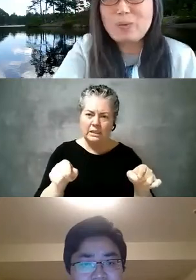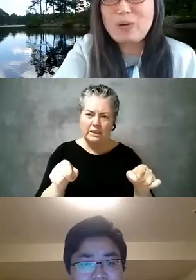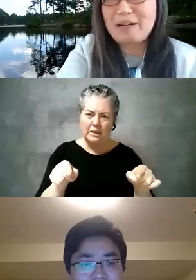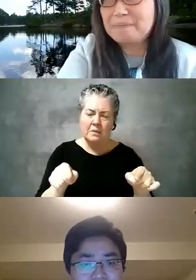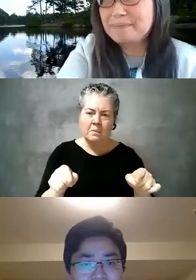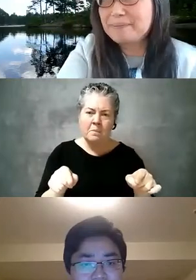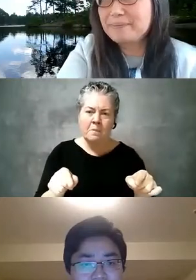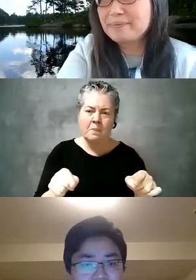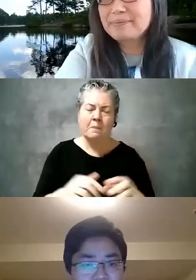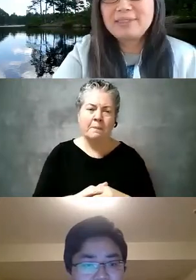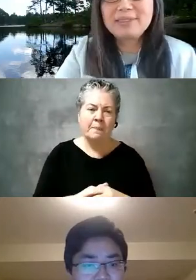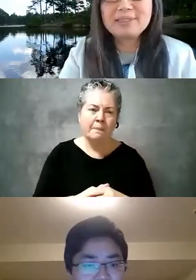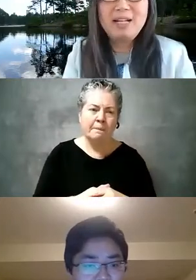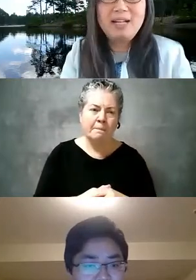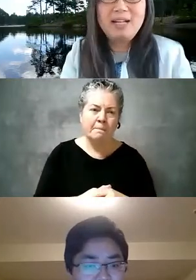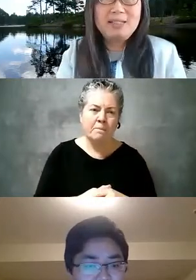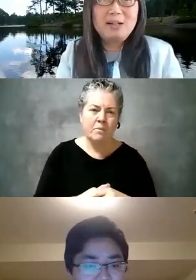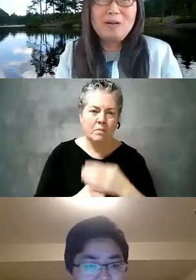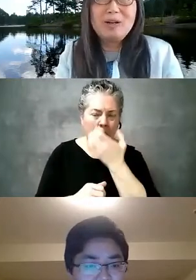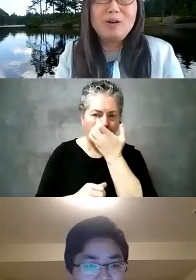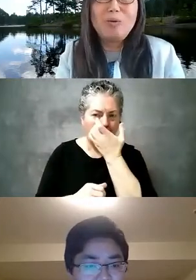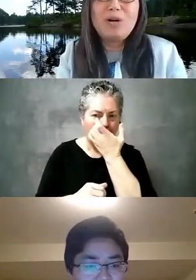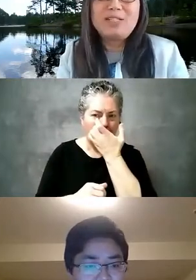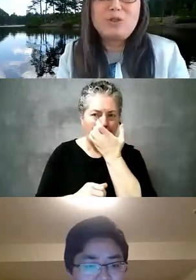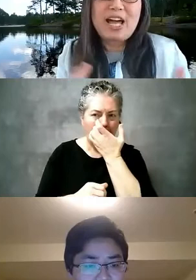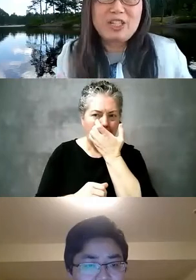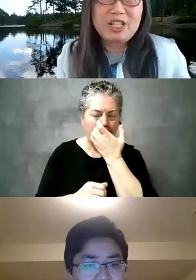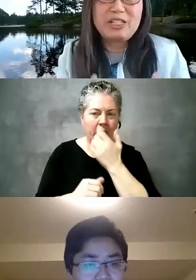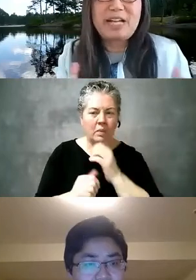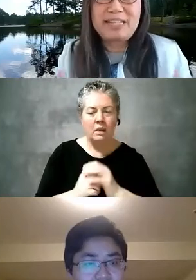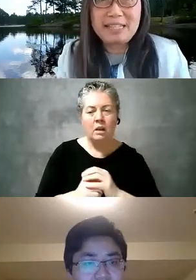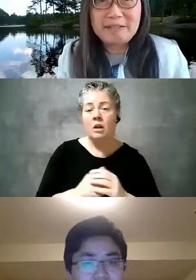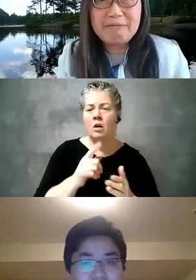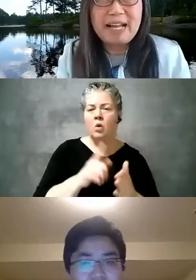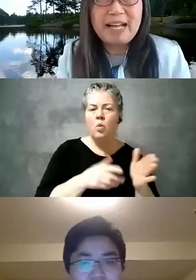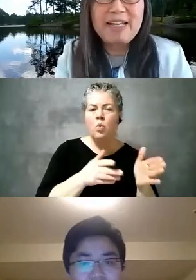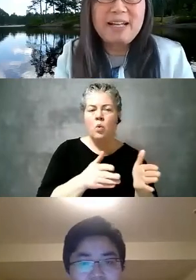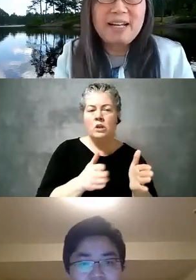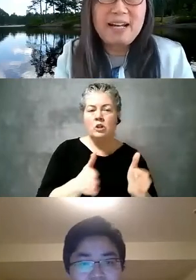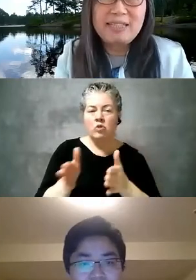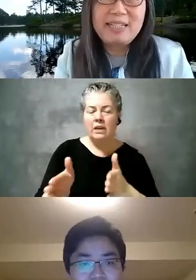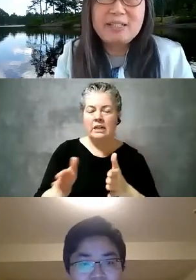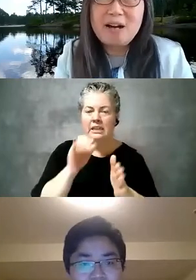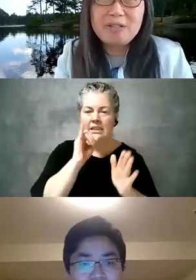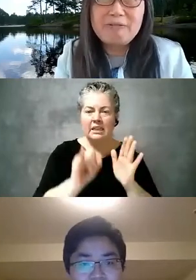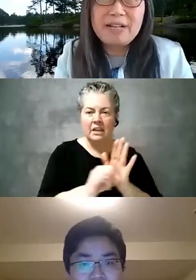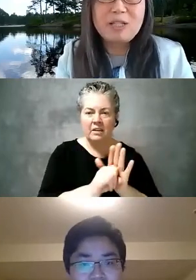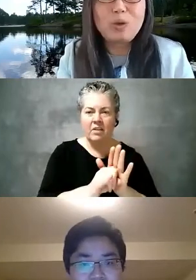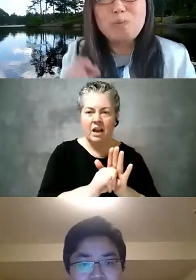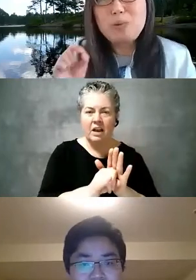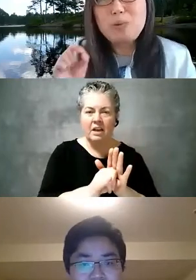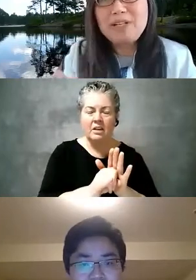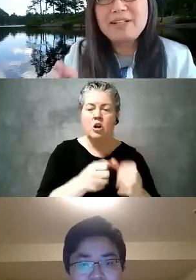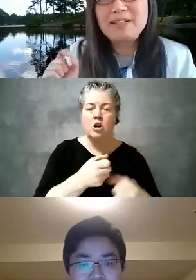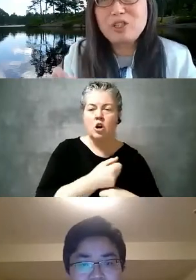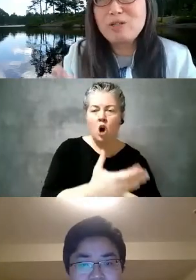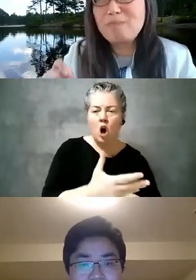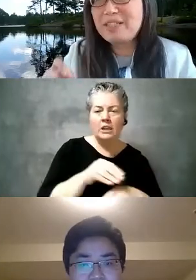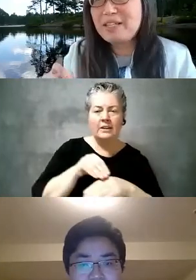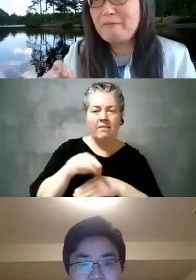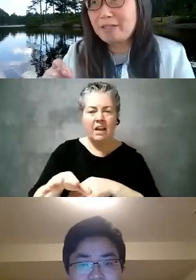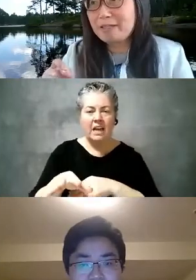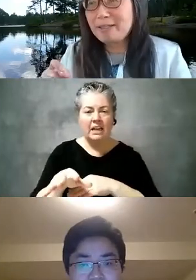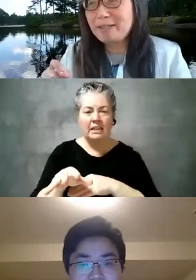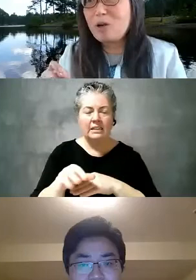here as well. So one strategy is to identify these causal effects through pooling conditional